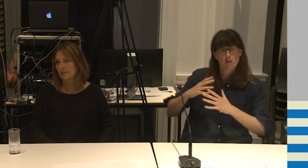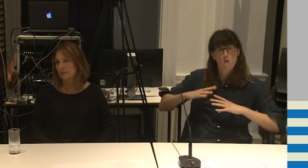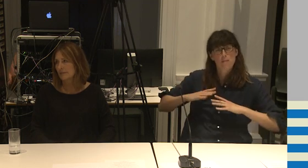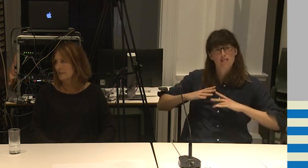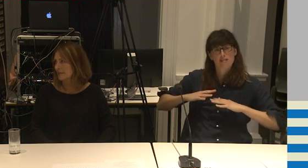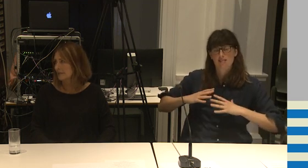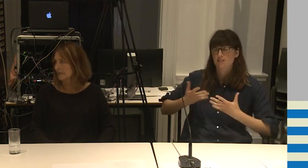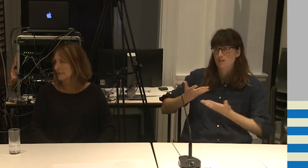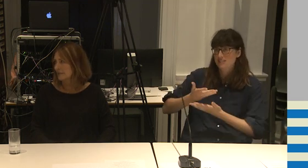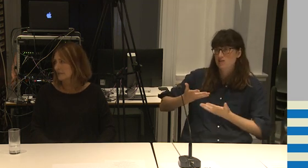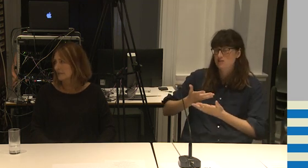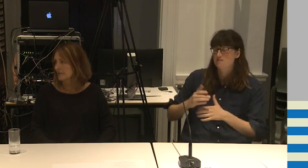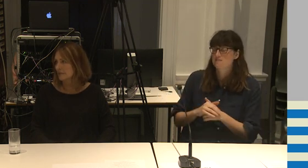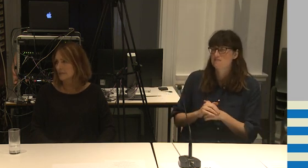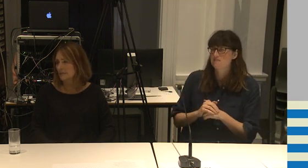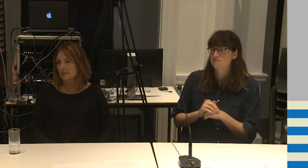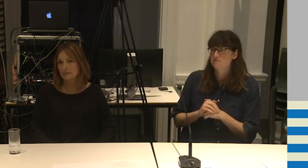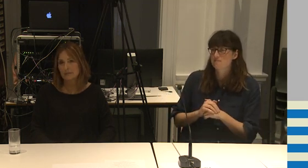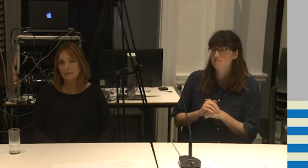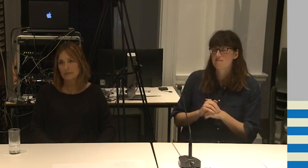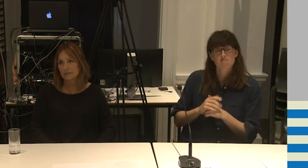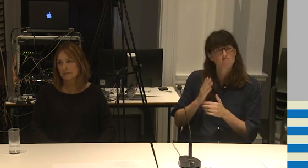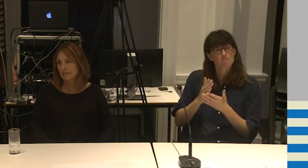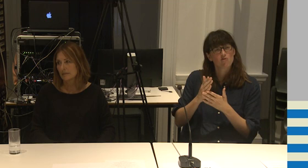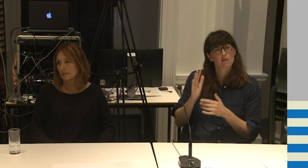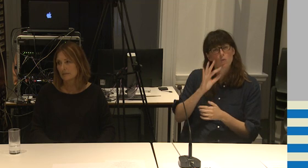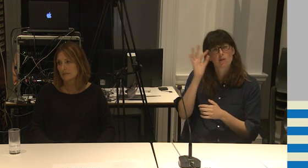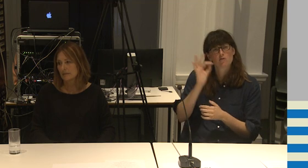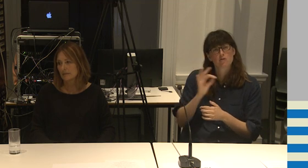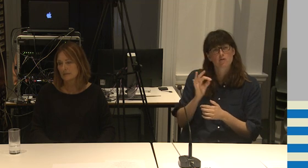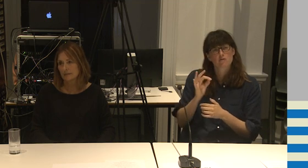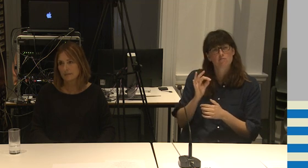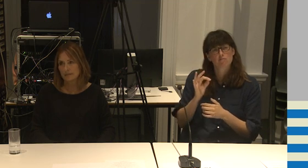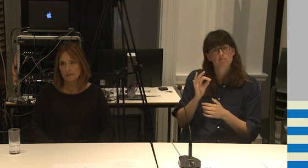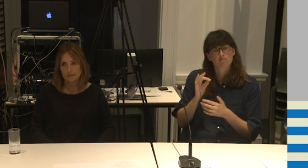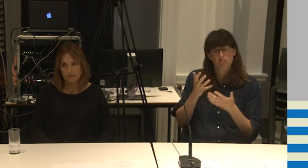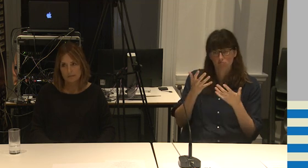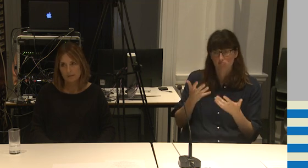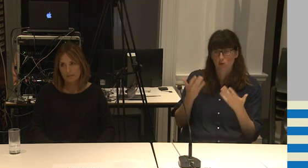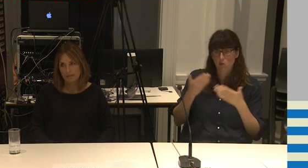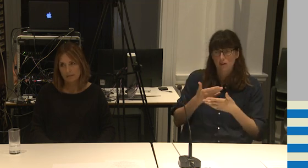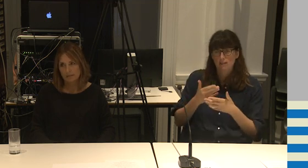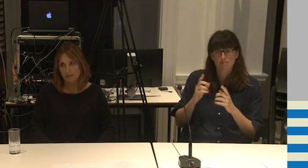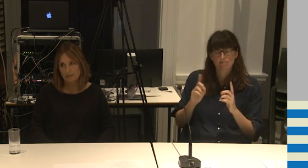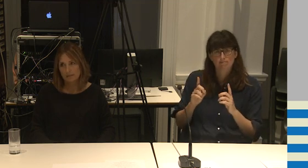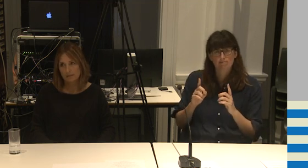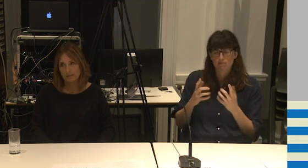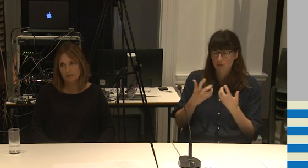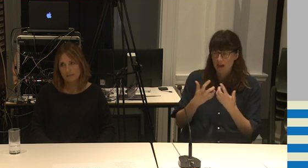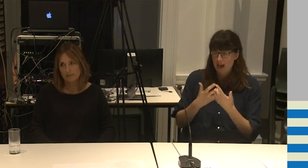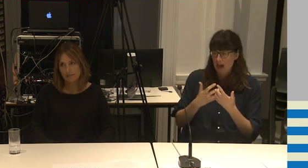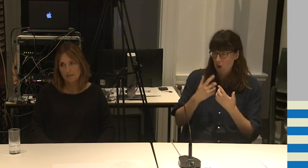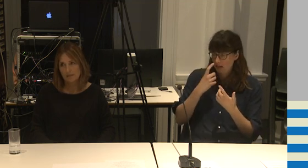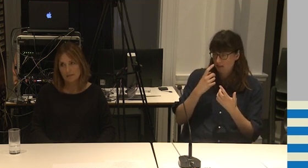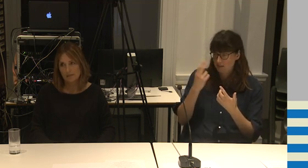informal conversation. So I think the bigger question we wanted to talk about for the rest of today is, how can we